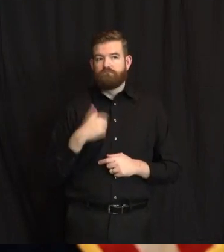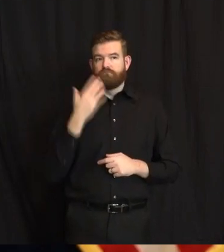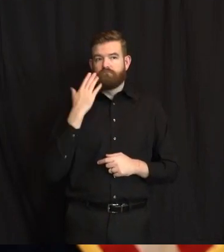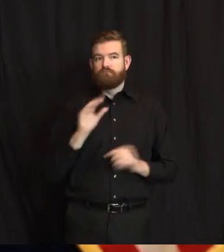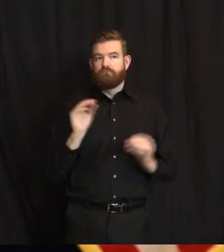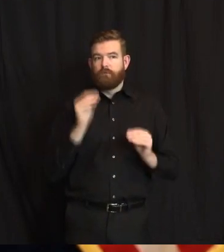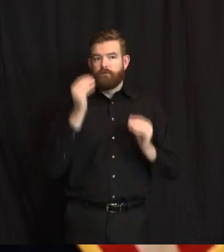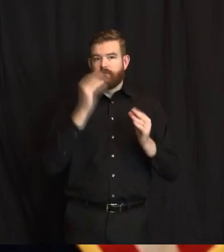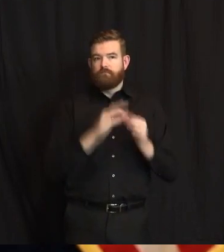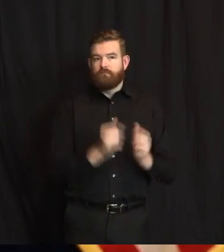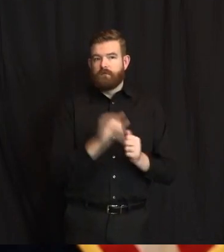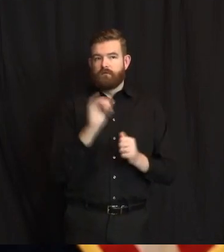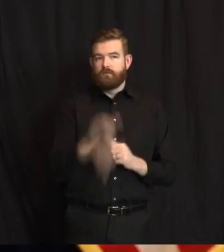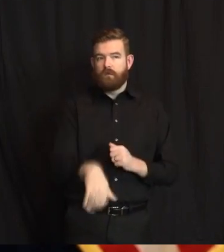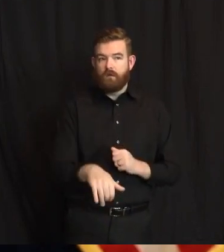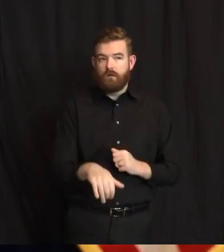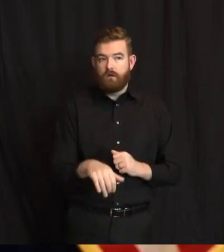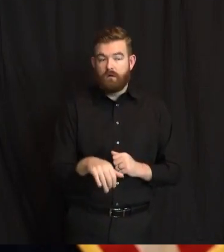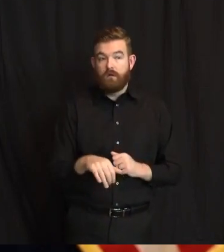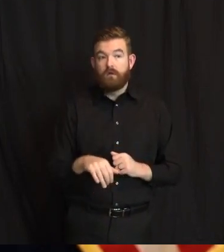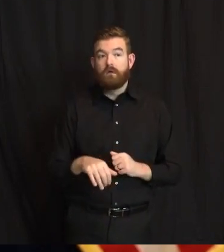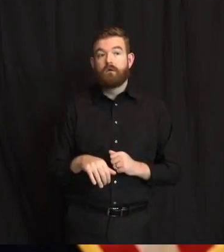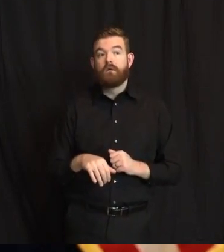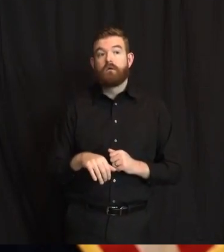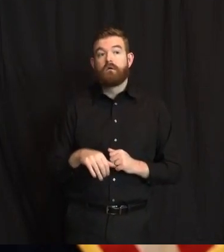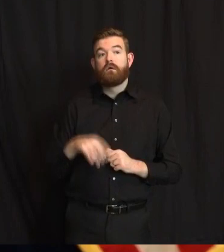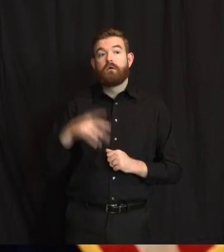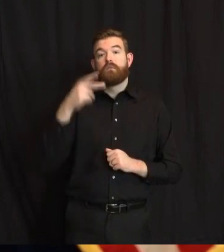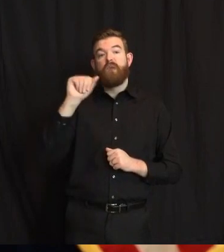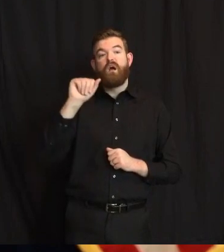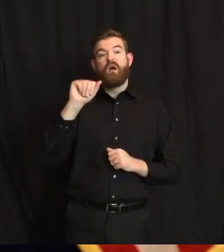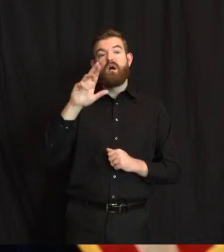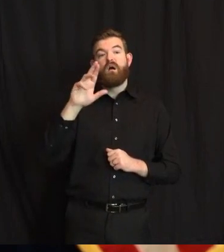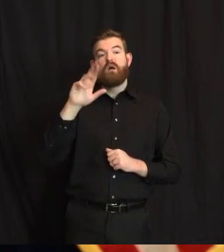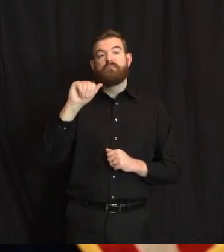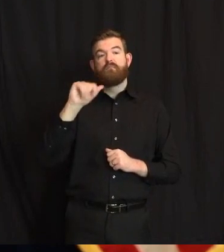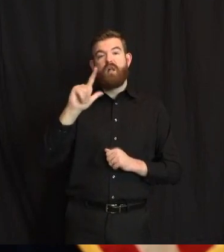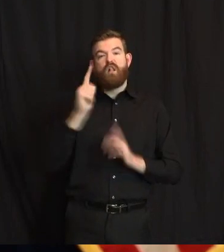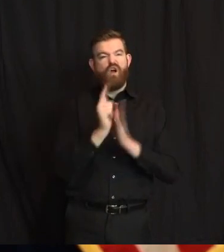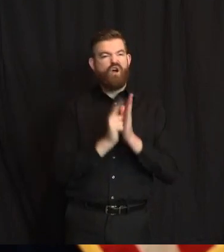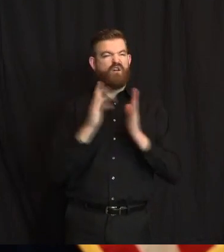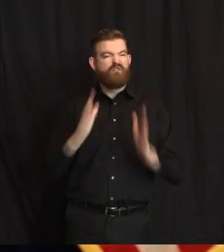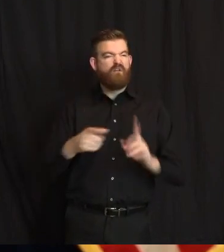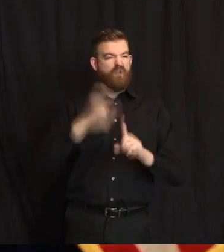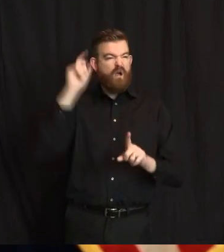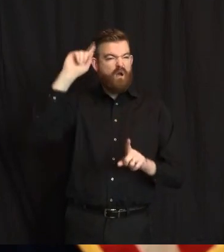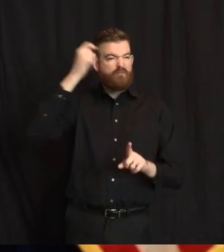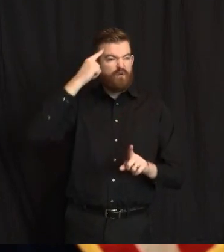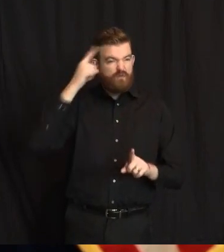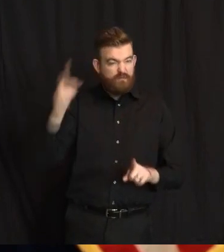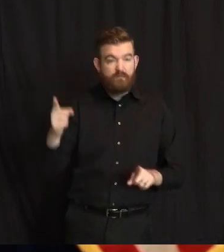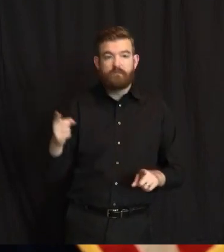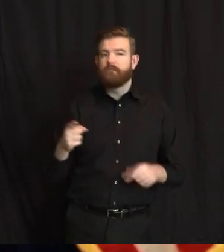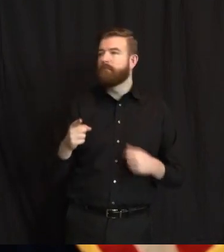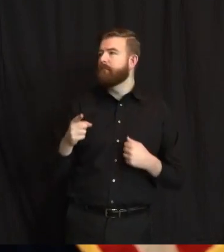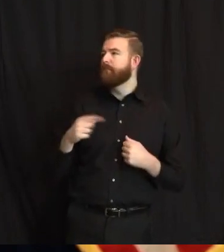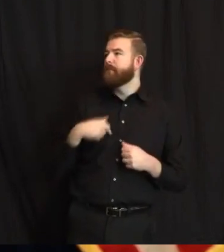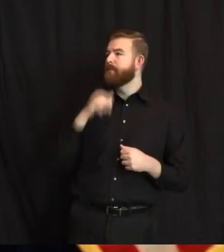I'm not aware of any restrictions preventing resignation at this time. Yeah. News to us. If you have